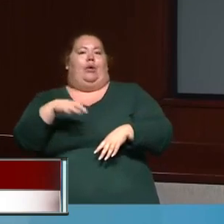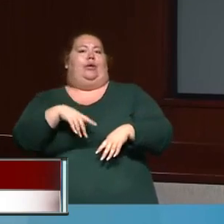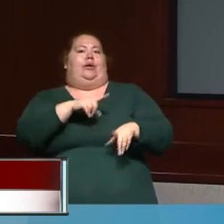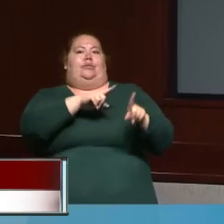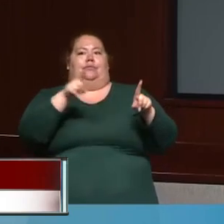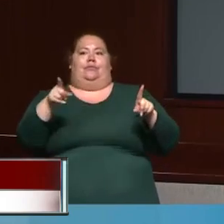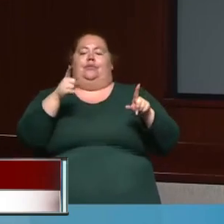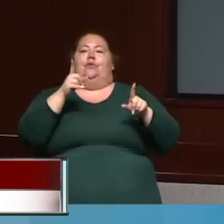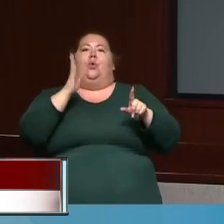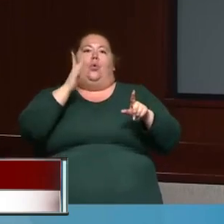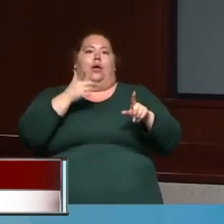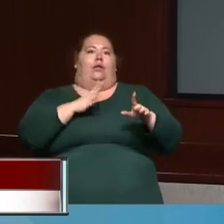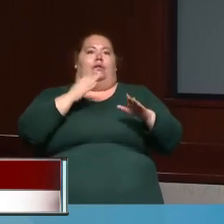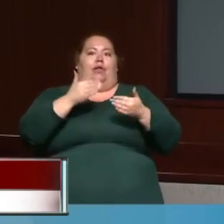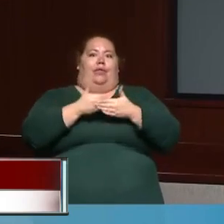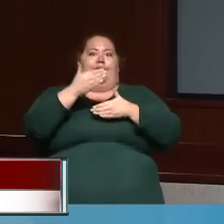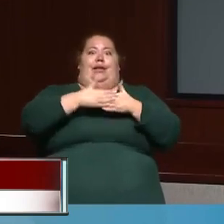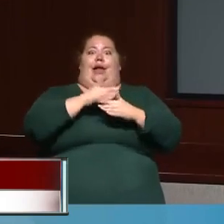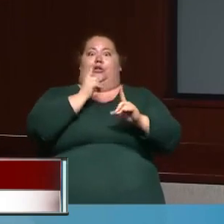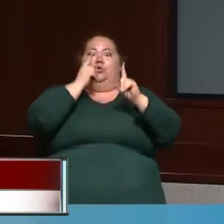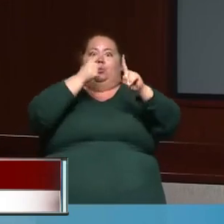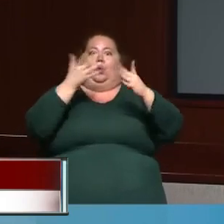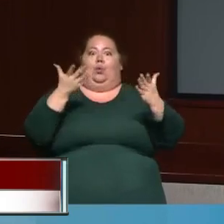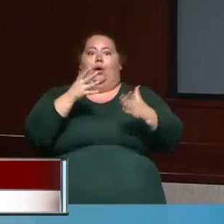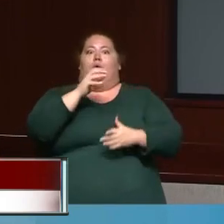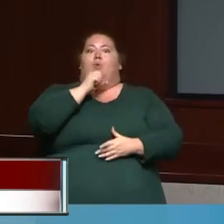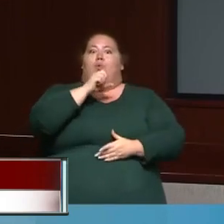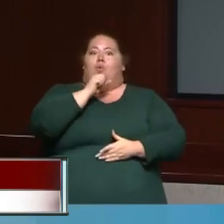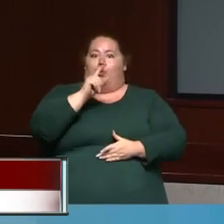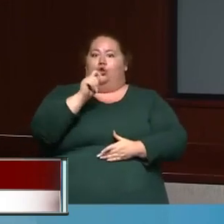tier, which provides for an even greater